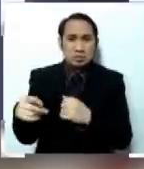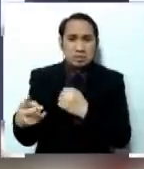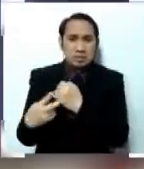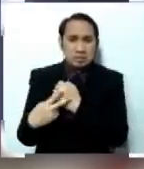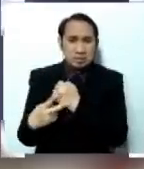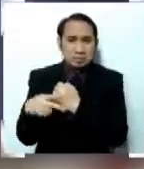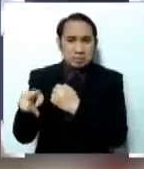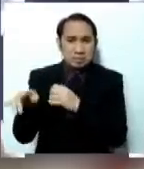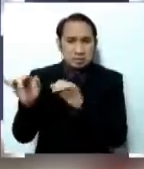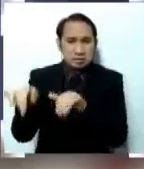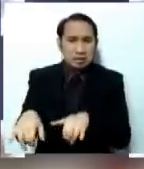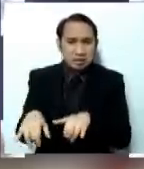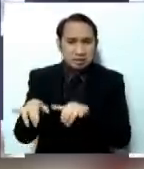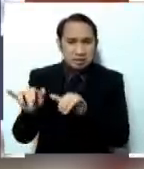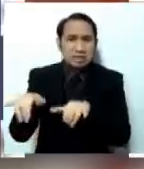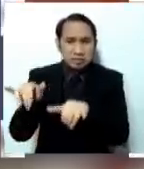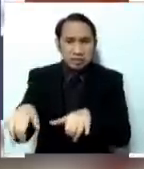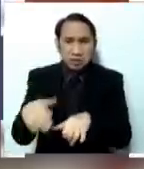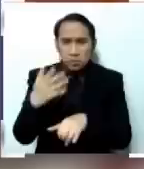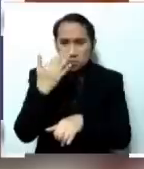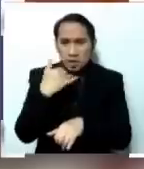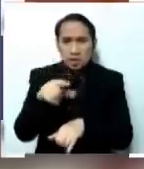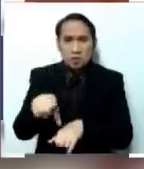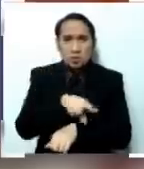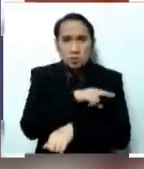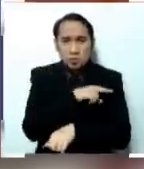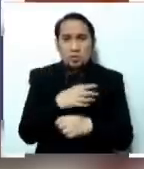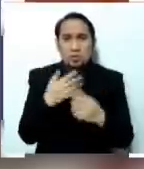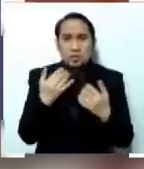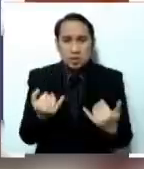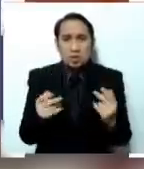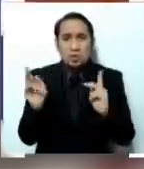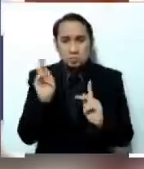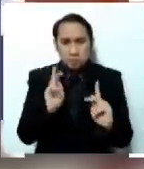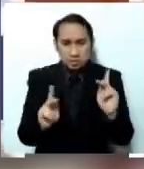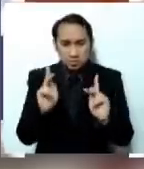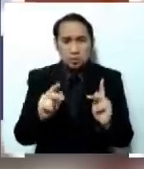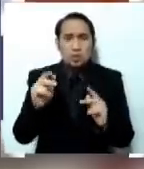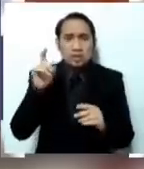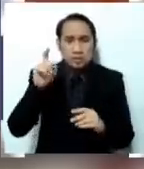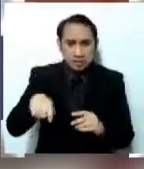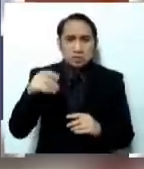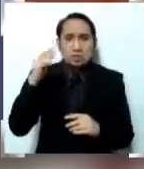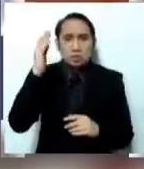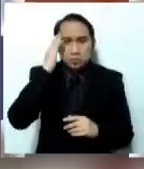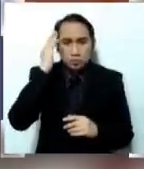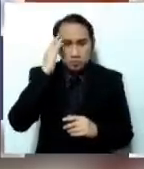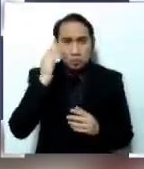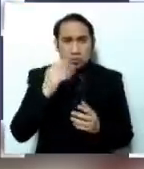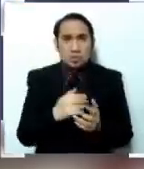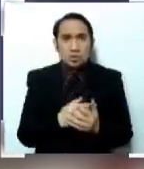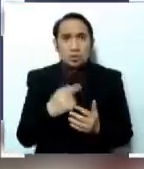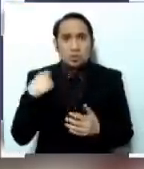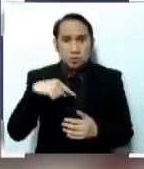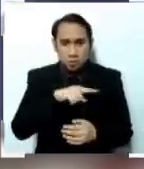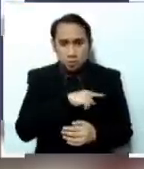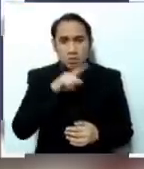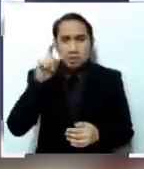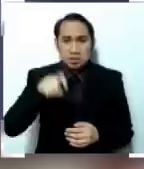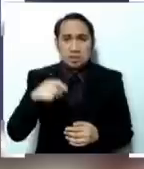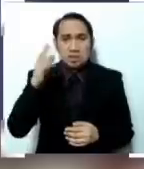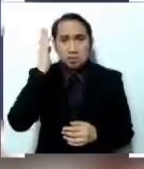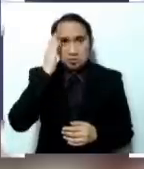long? Why? The people need to know. We need to know. This is